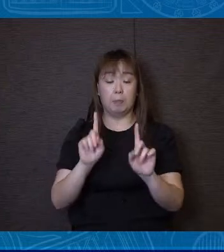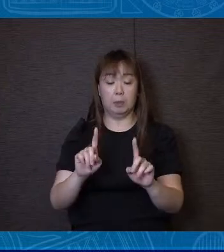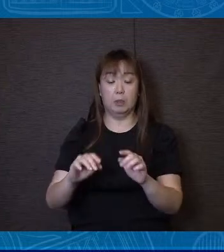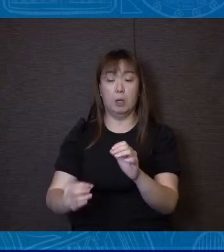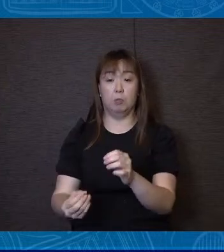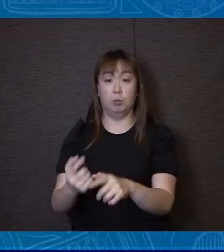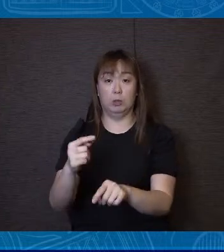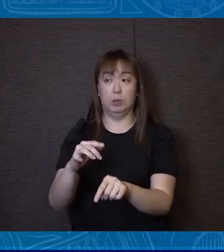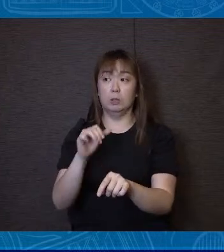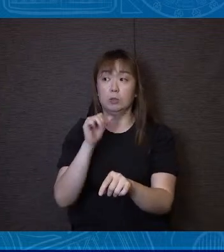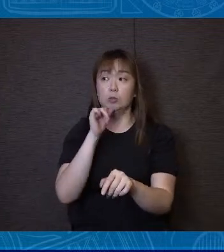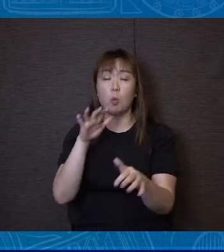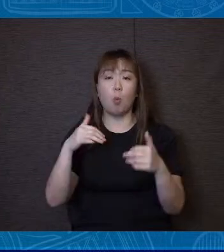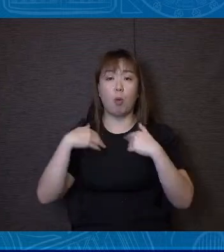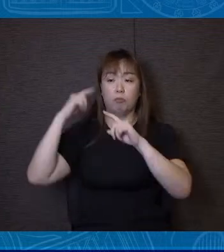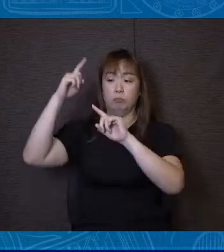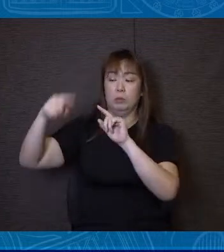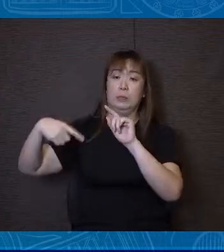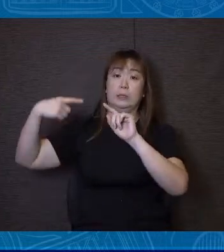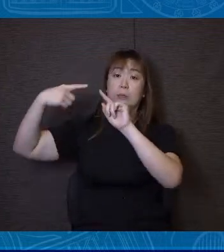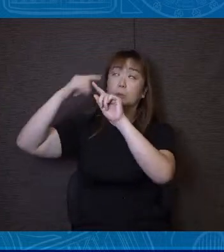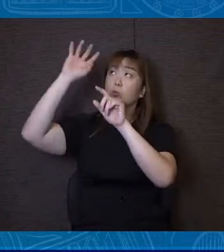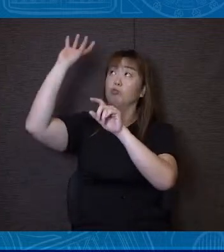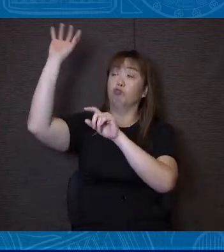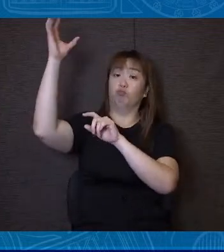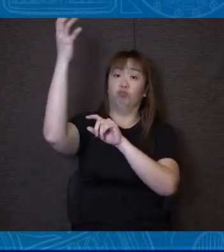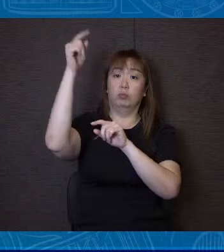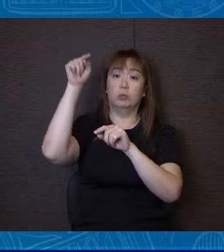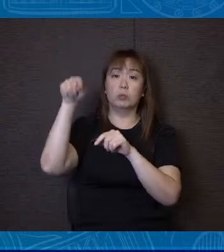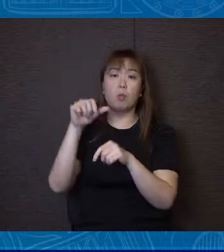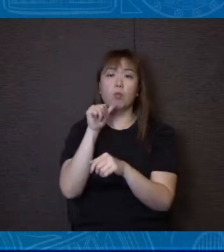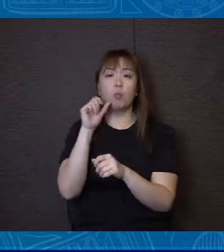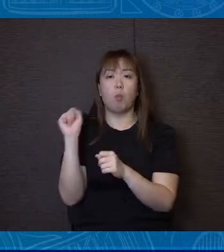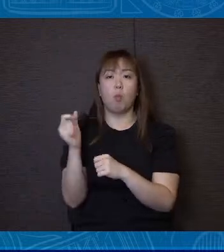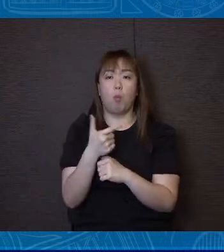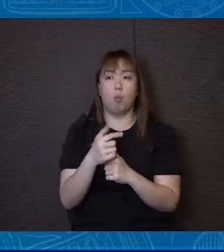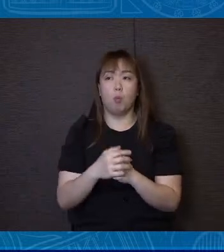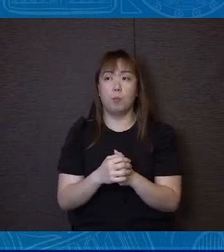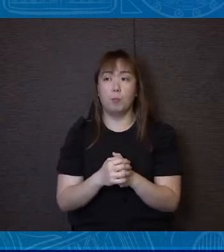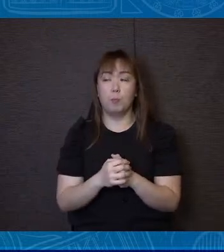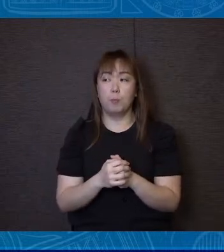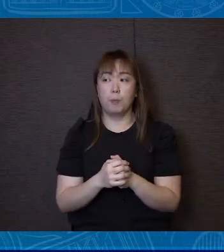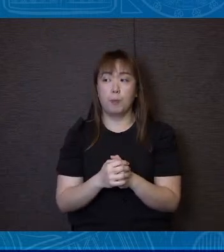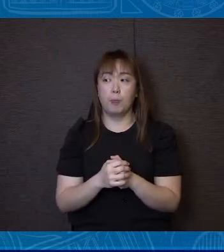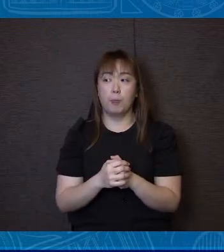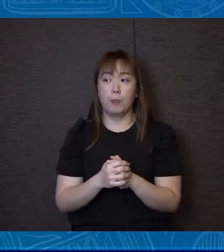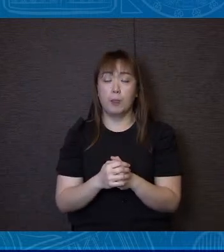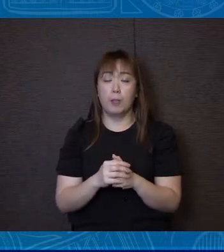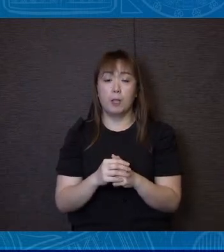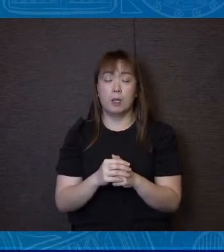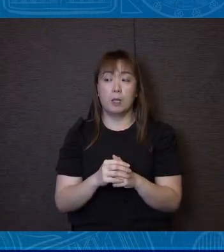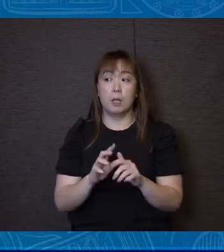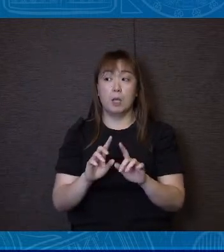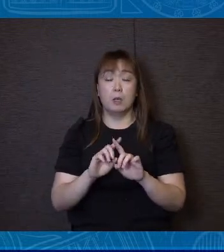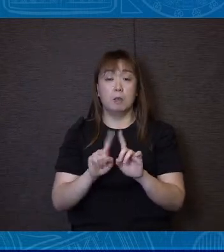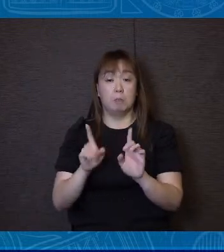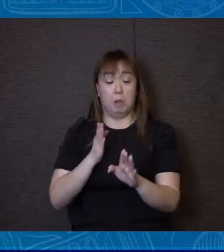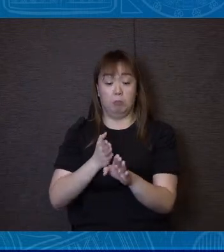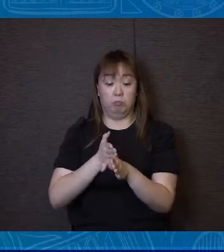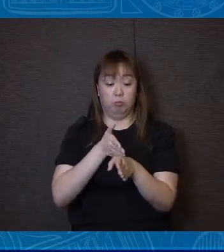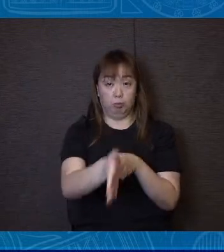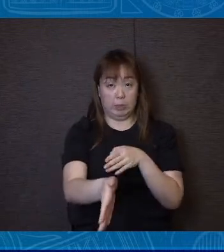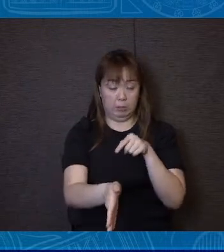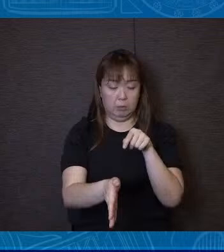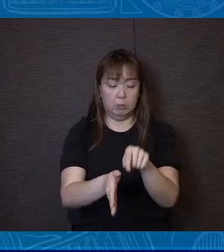can have a special satellite terminal on his person or in his home. But with direct-to-device, that changes